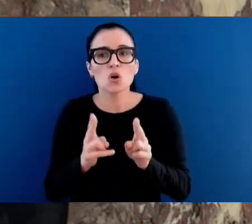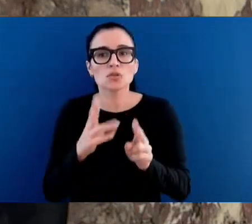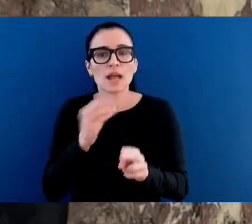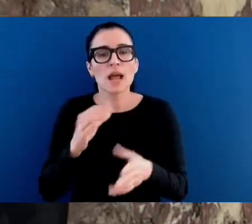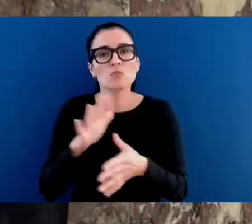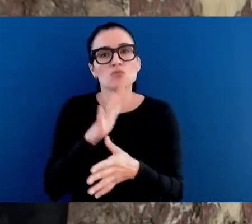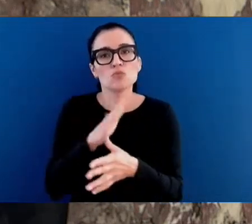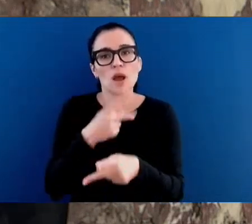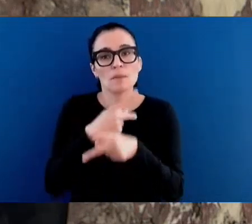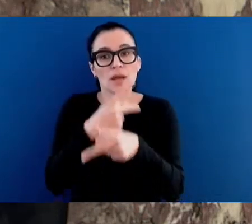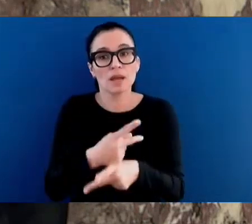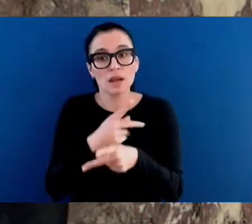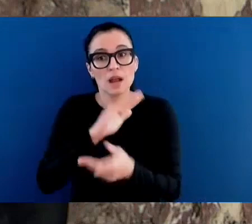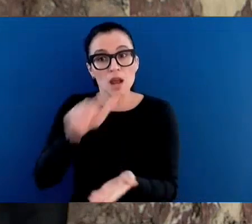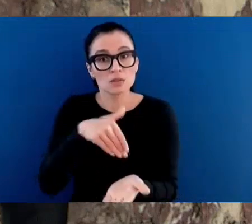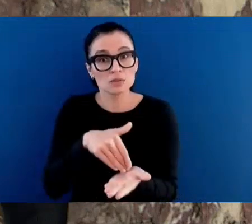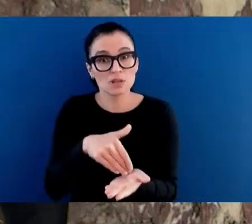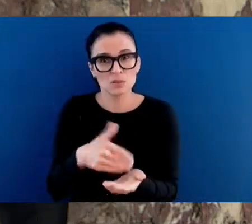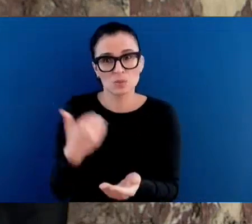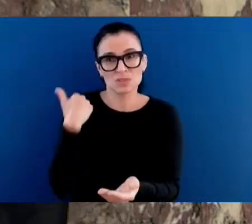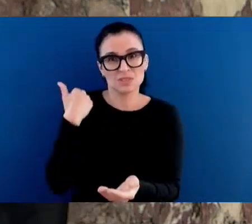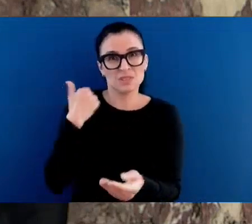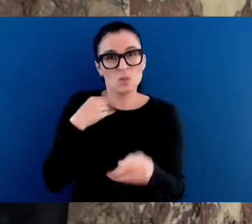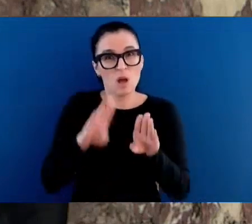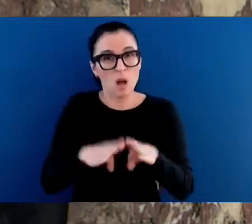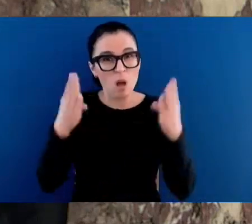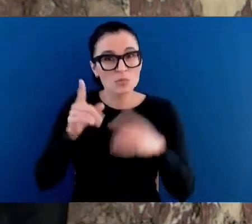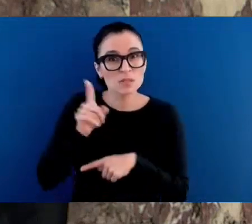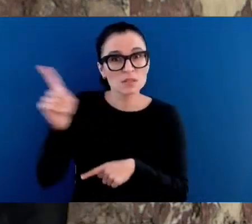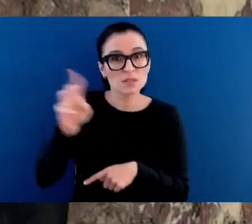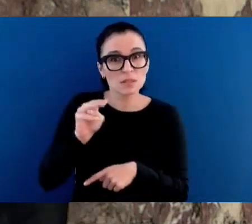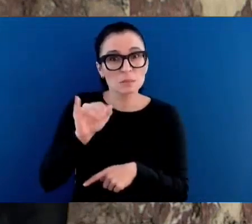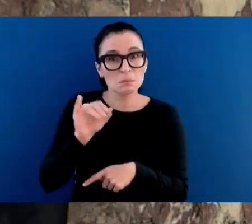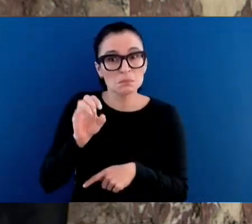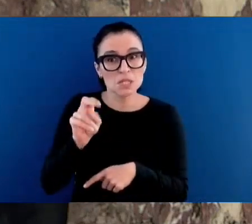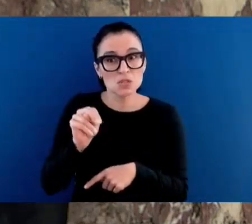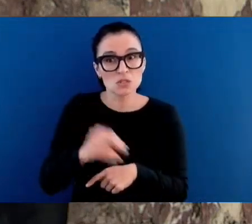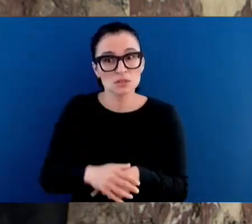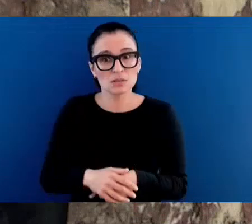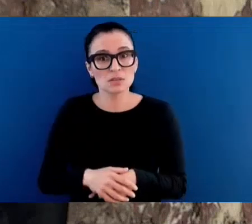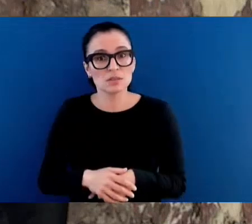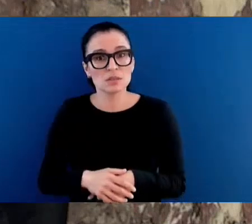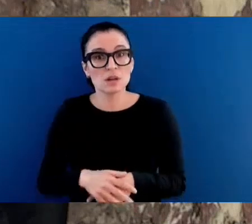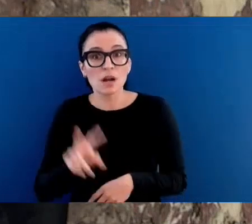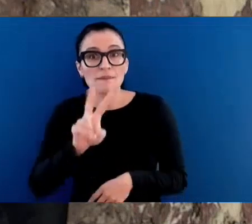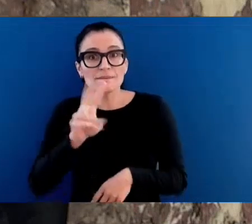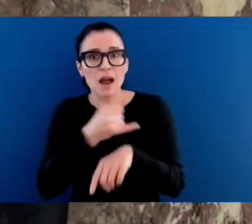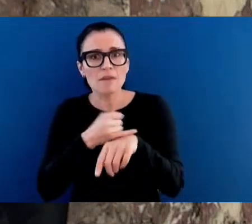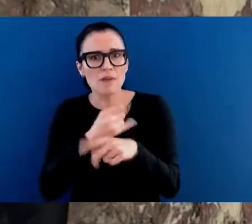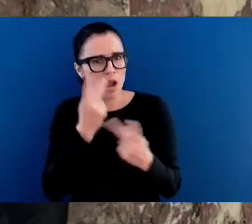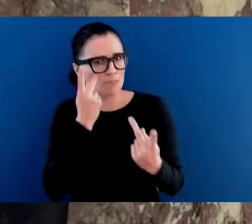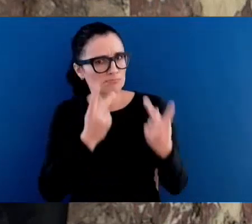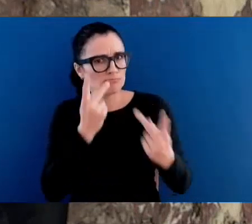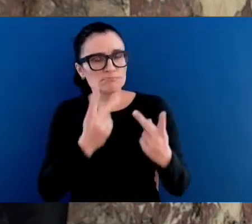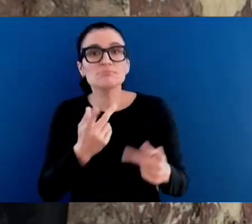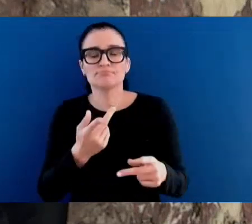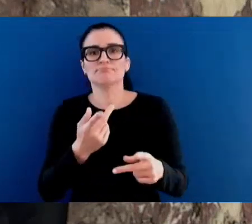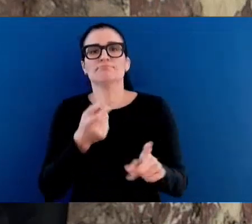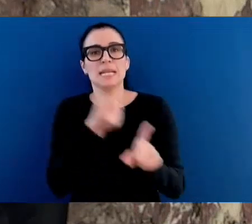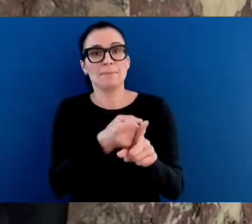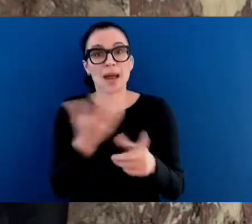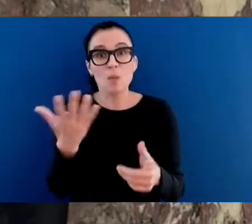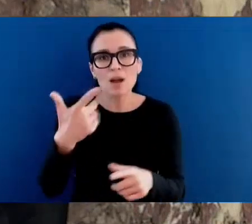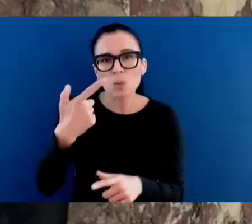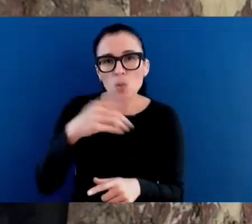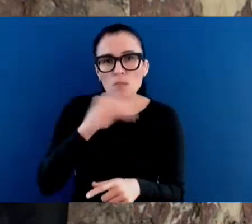in Mission. And on Vancouver Island, you see the effect of this, 21% more doctors. There is not a health authority in Canada that saw